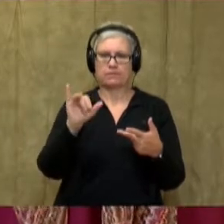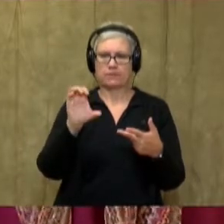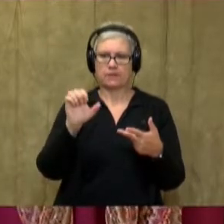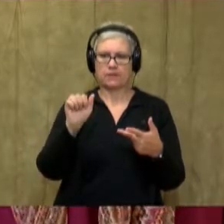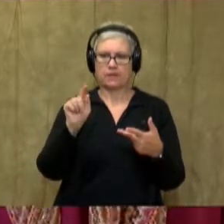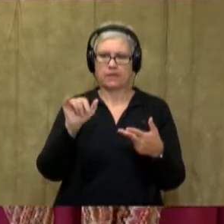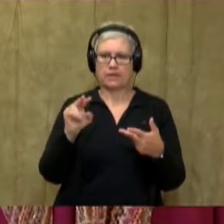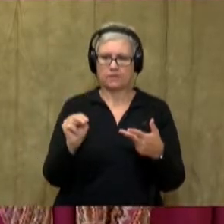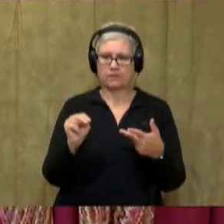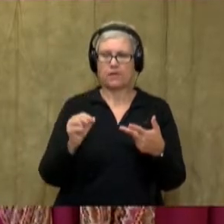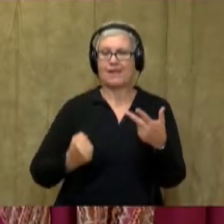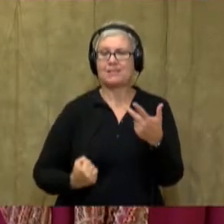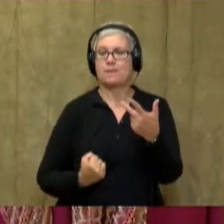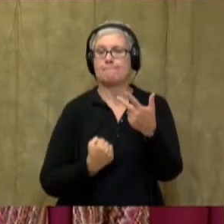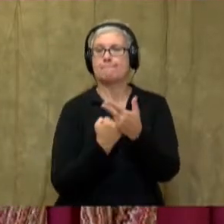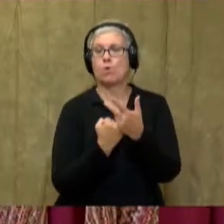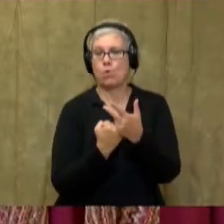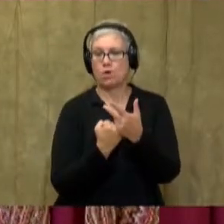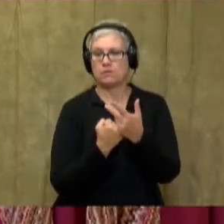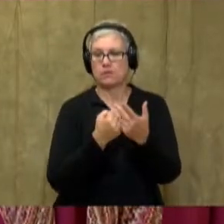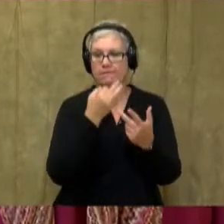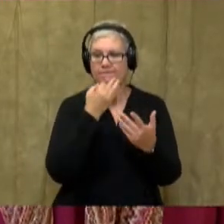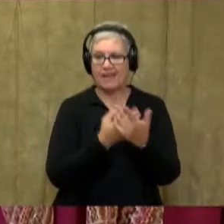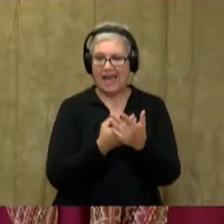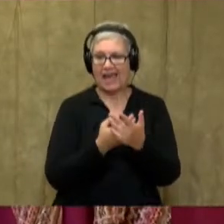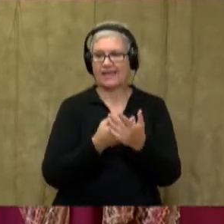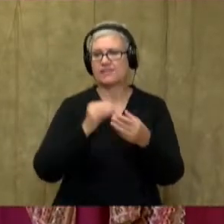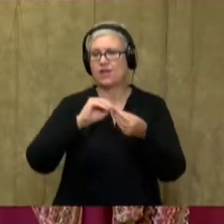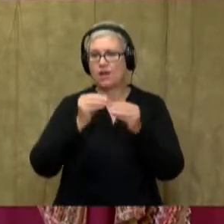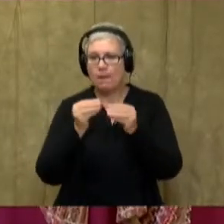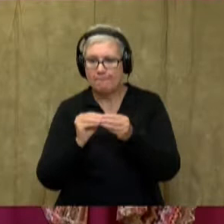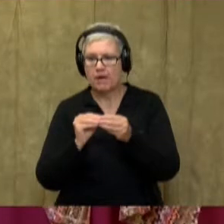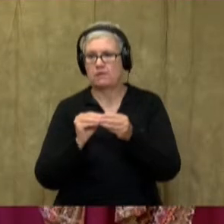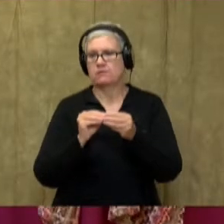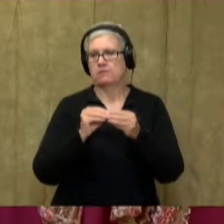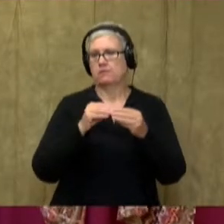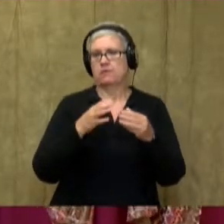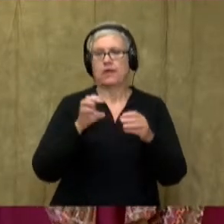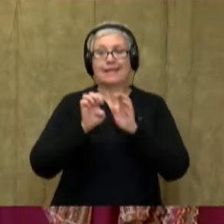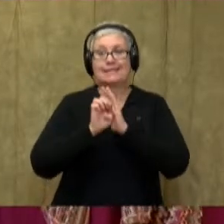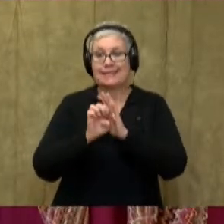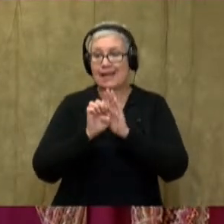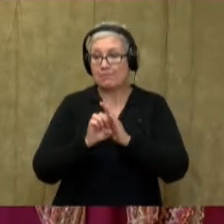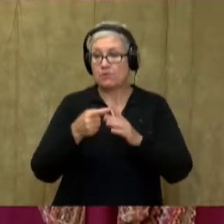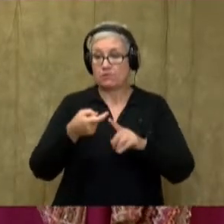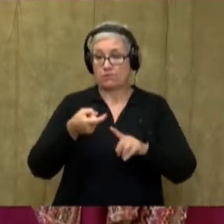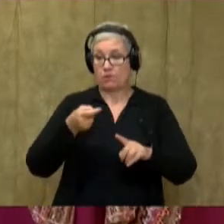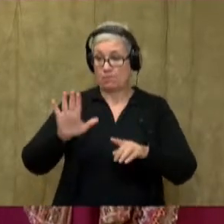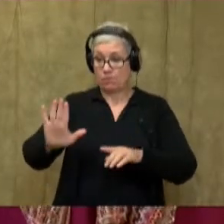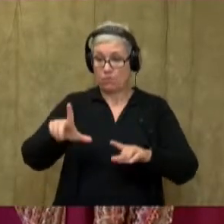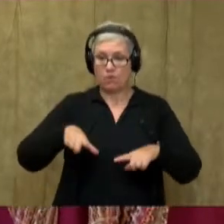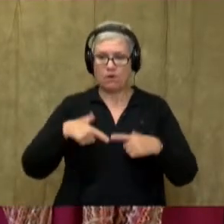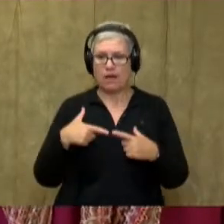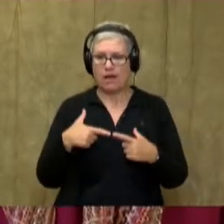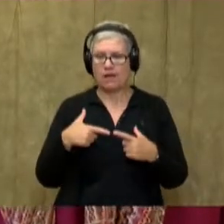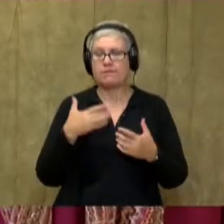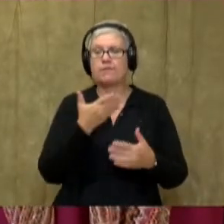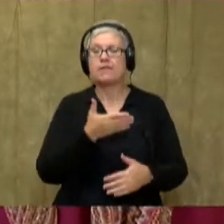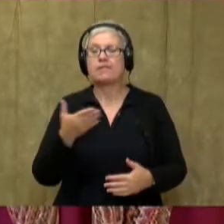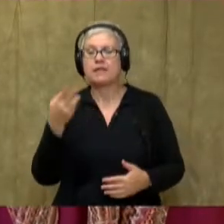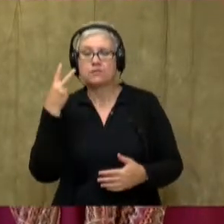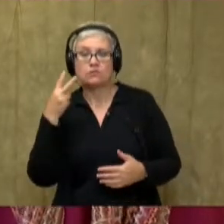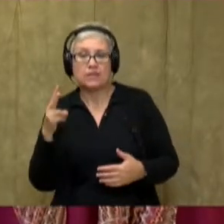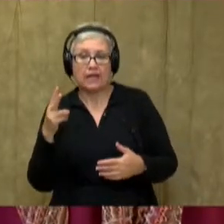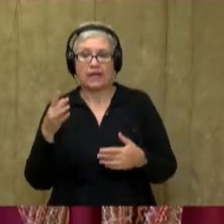evidence. That's facts, statistics, examples from maybe even your own personal life, from things you've seen from